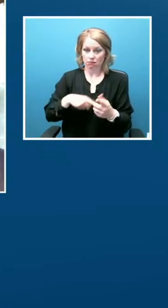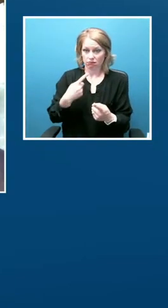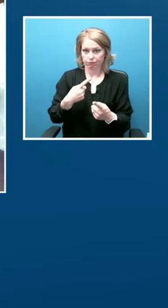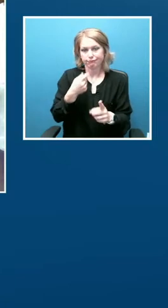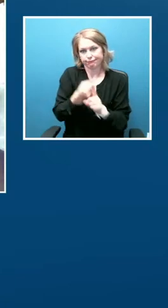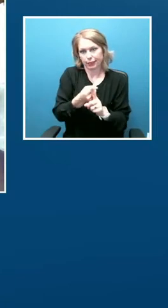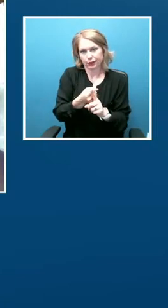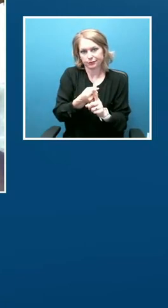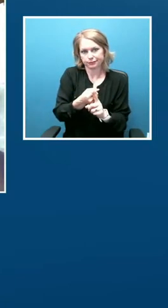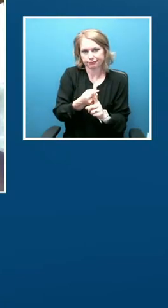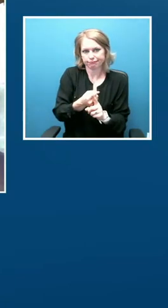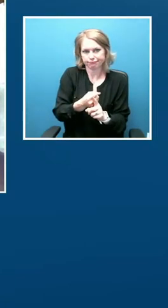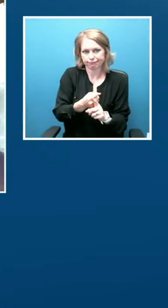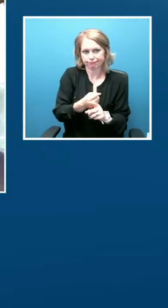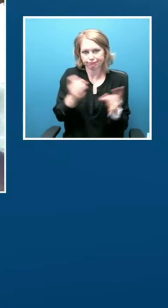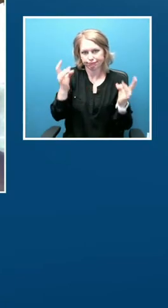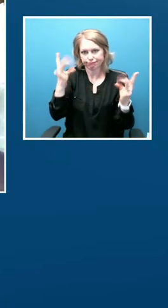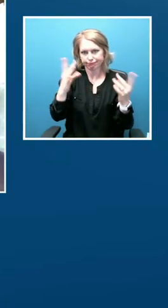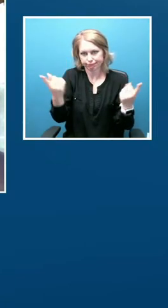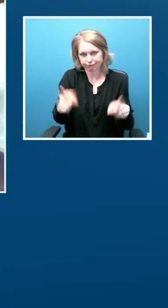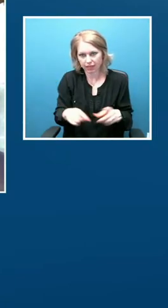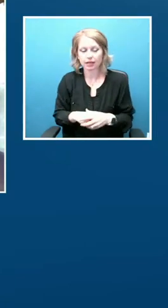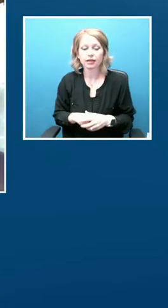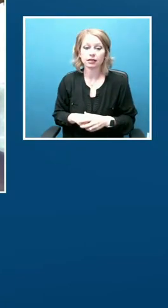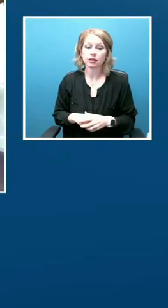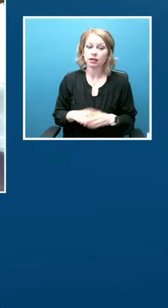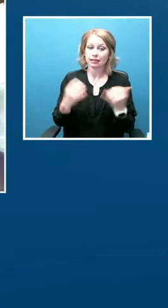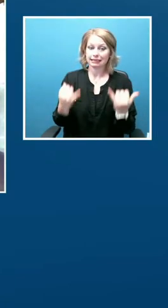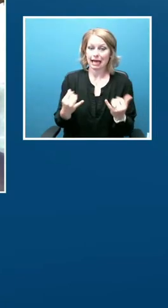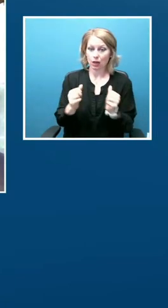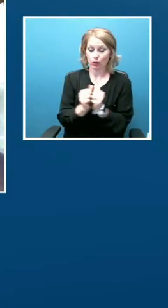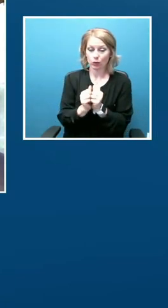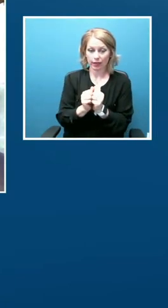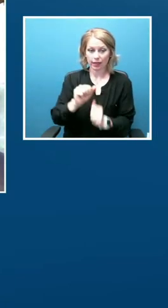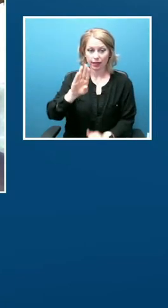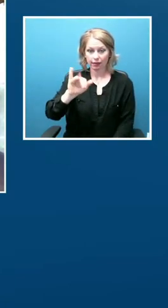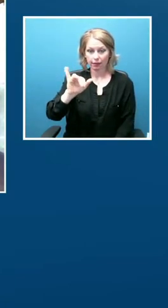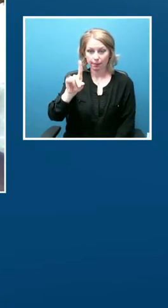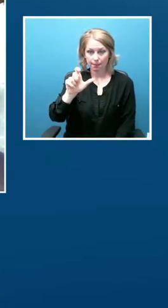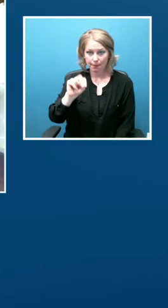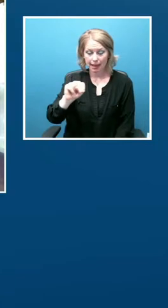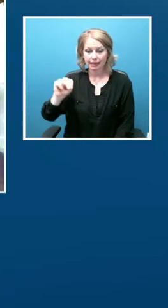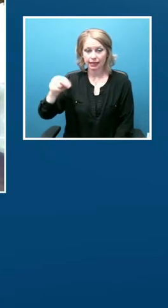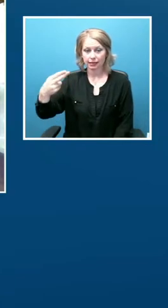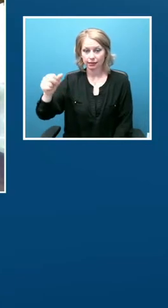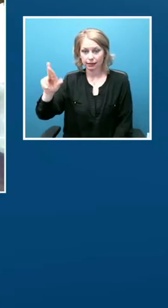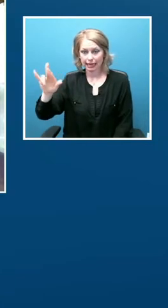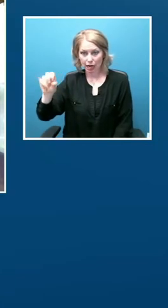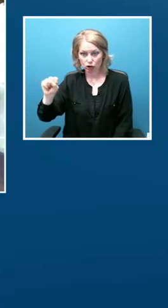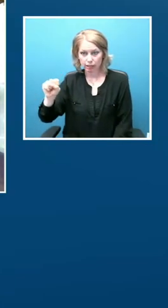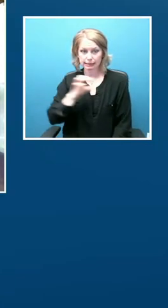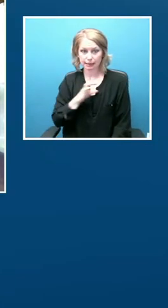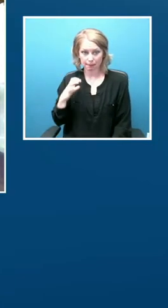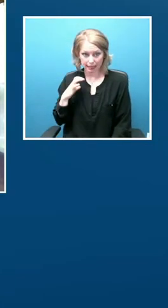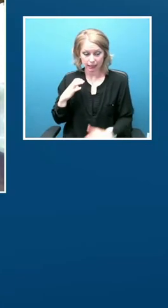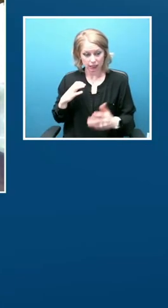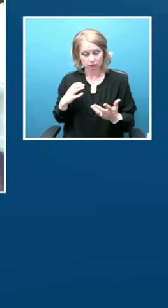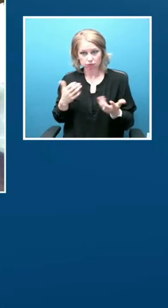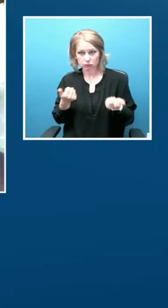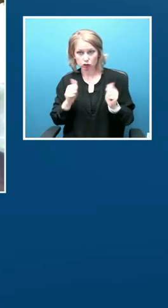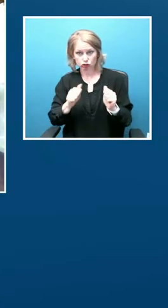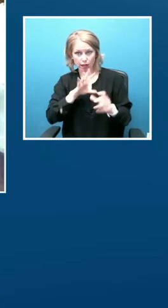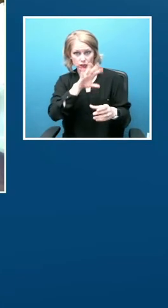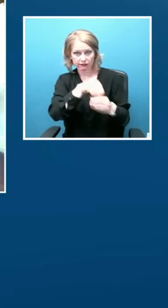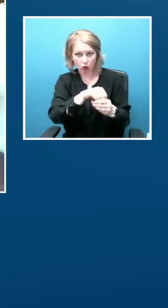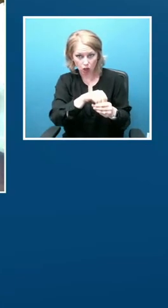this time of the Biden-Harris Leadership Committee here in West Virginia to see what we could do to help in that regard.